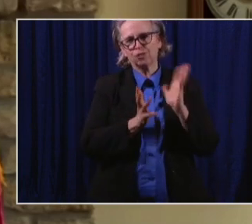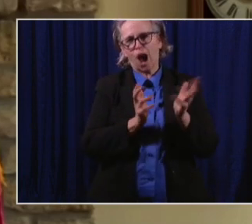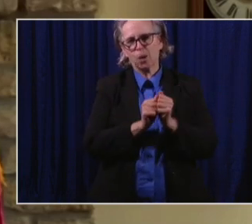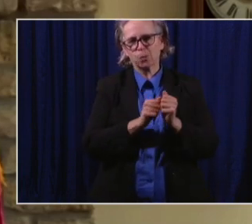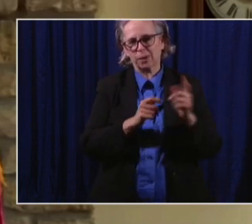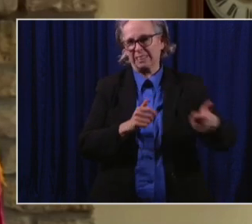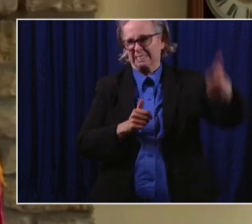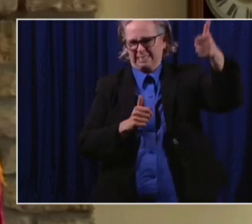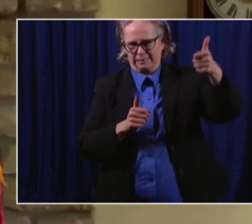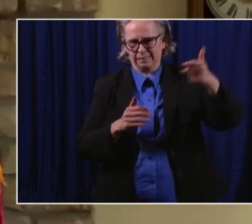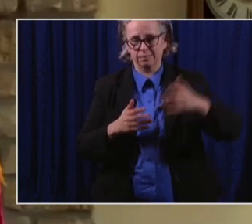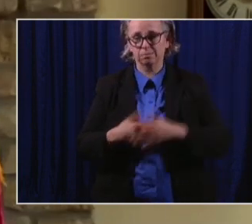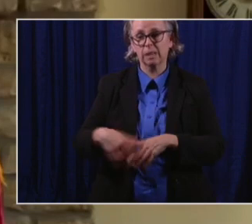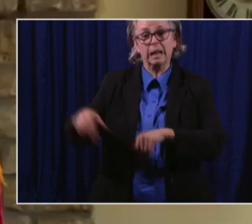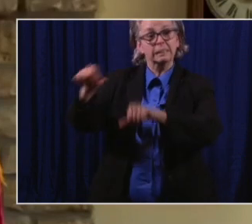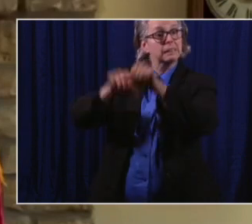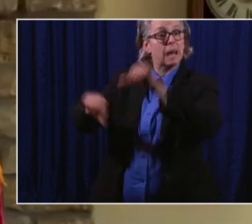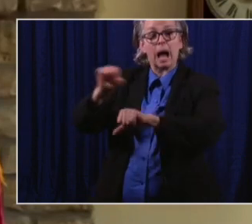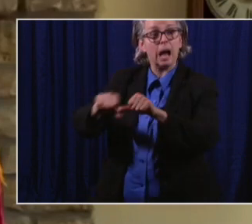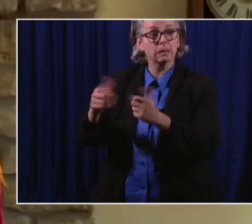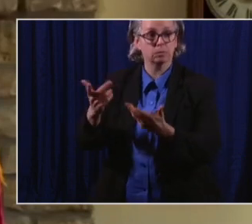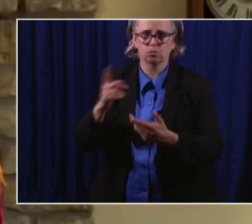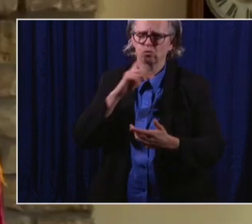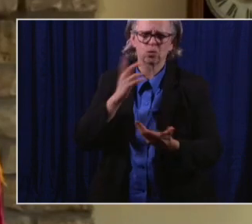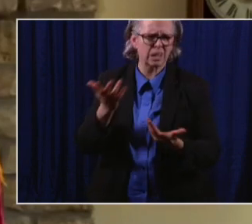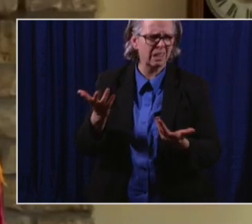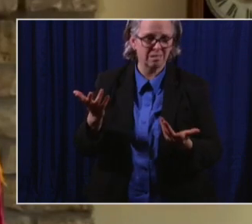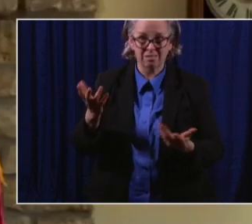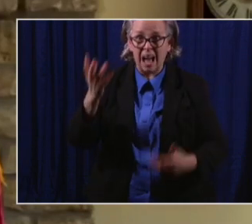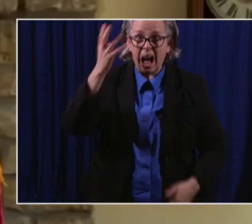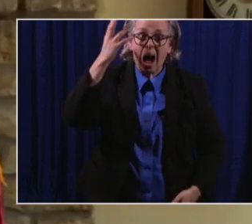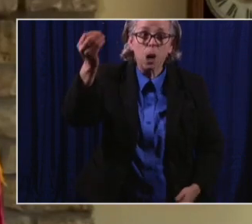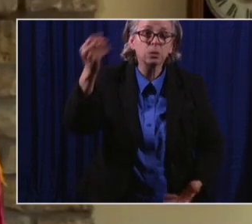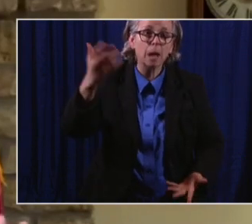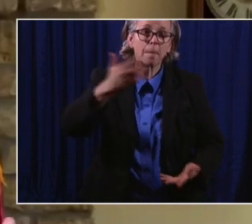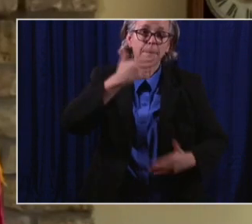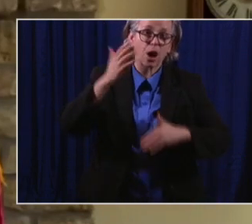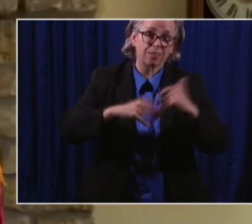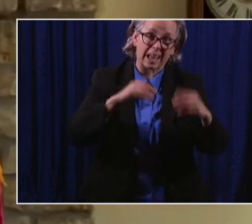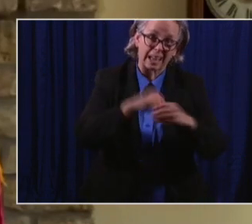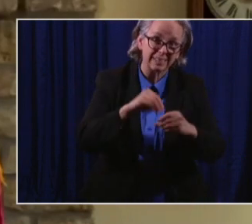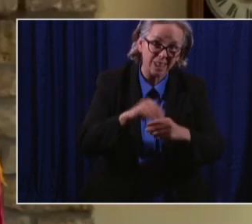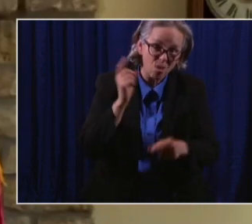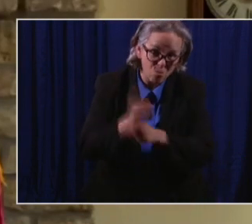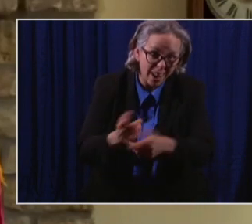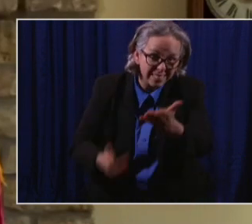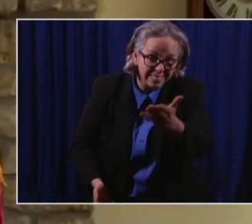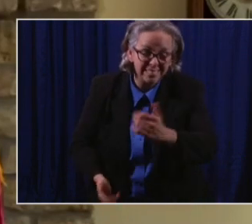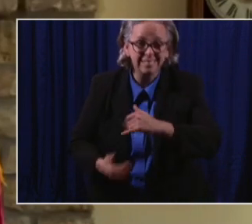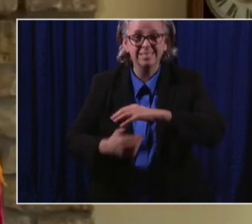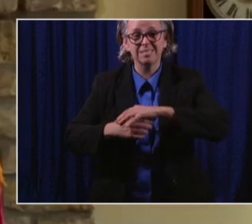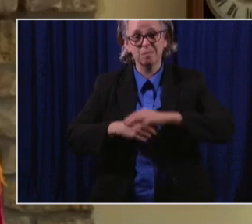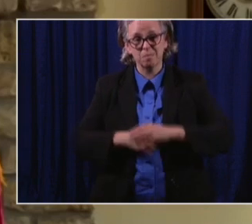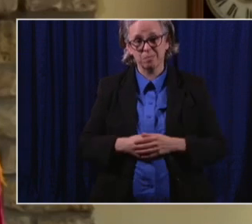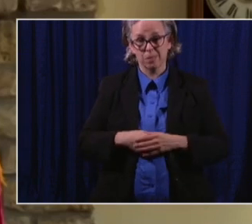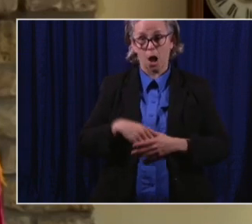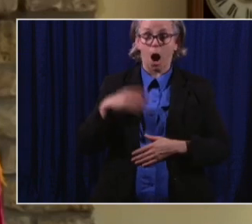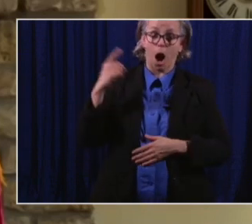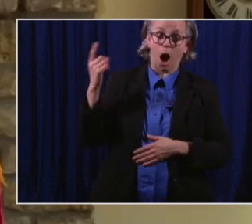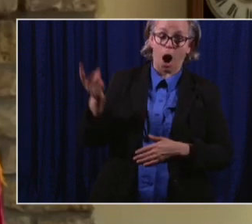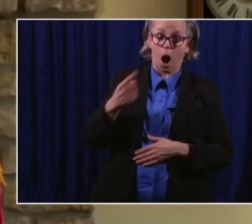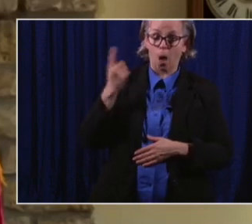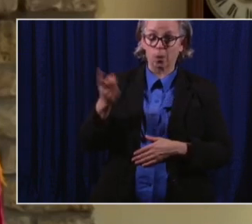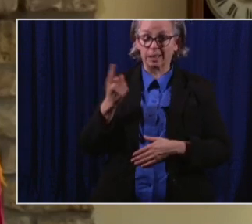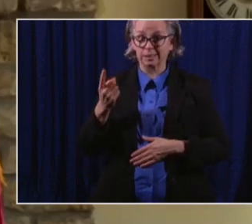better than inside, not always. Certainly, as we found out in the Rose Garden, doesn't guarantee you're going to be